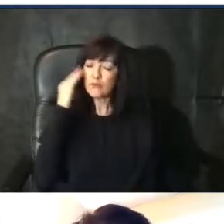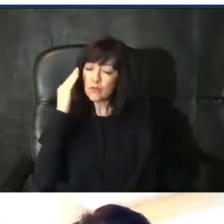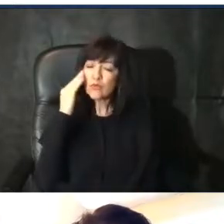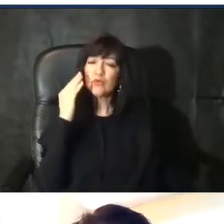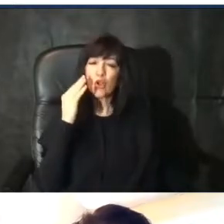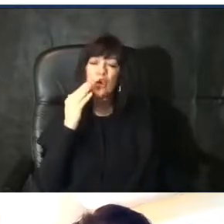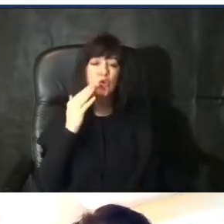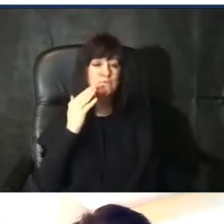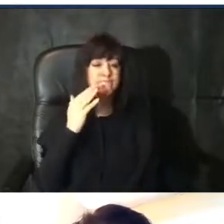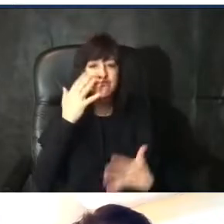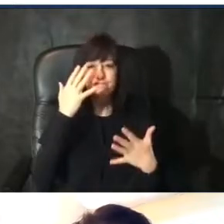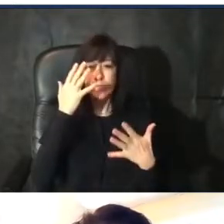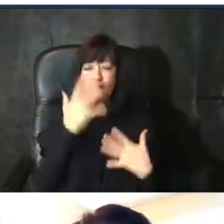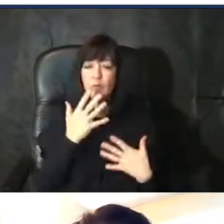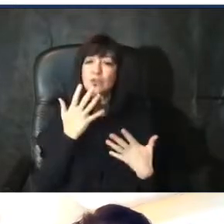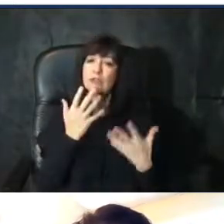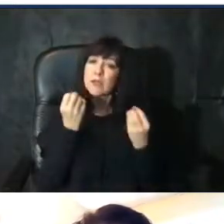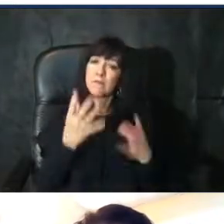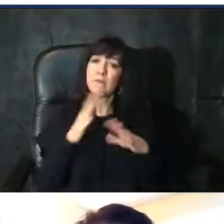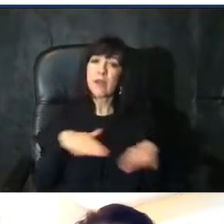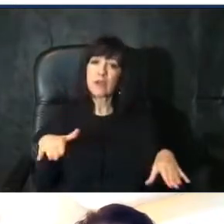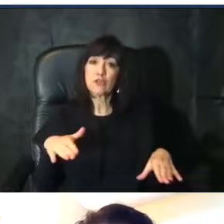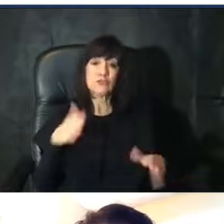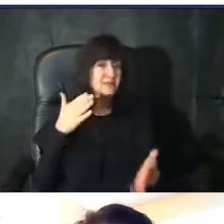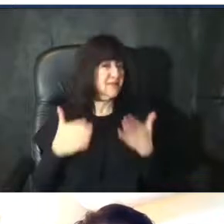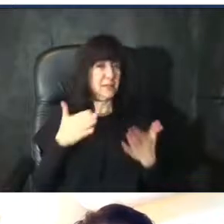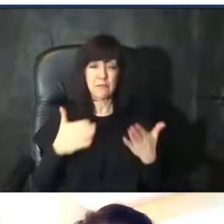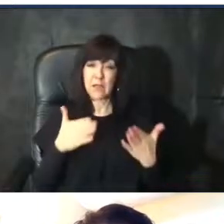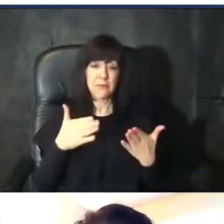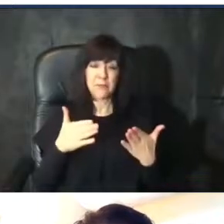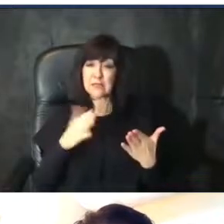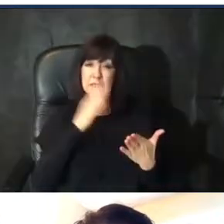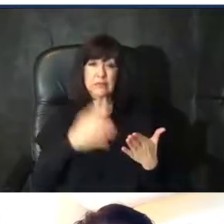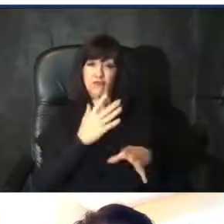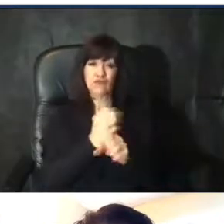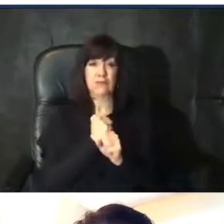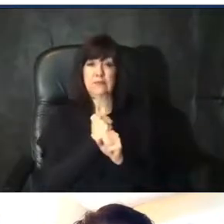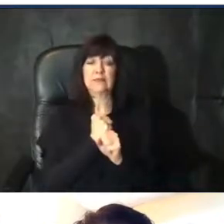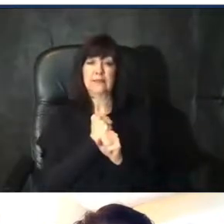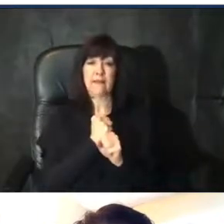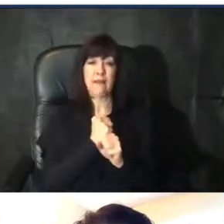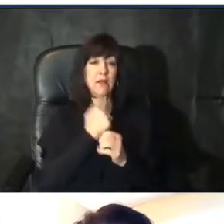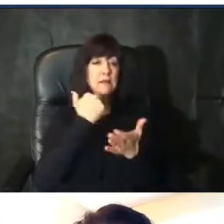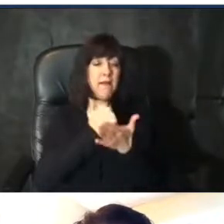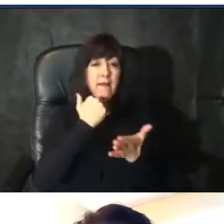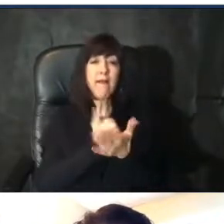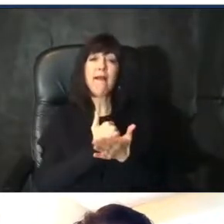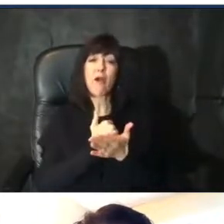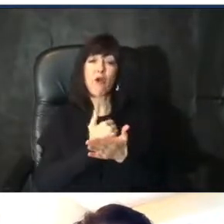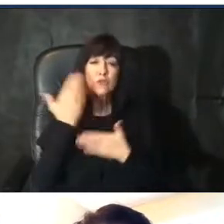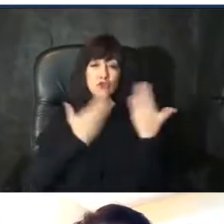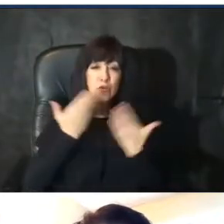maybe 50% or more, may never receive the mental health interventions that can be very helpful to